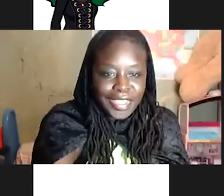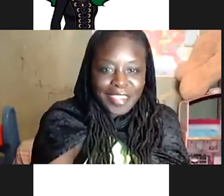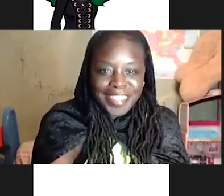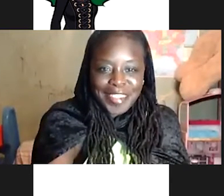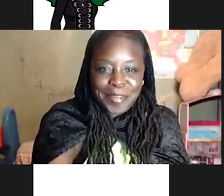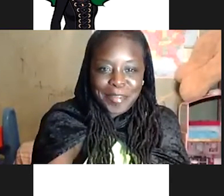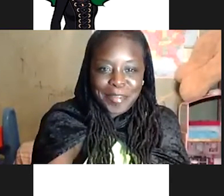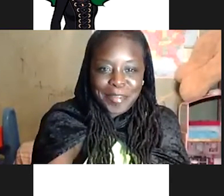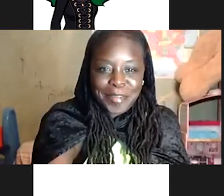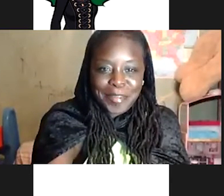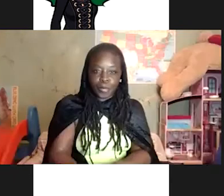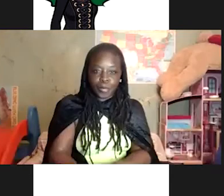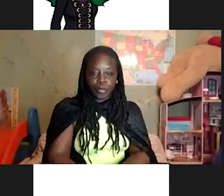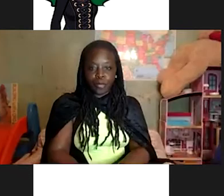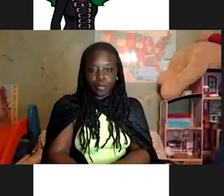Can you guys hear me?